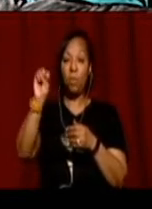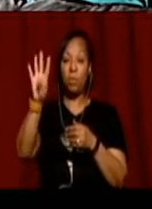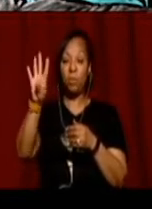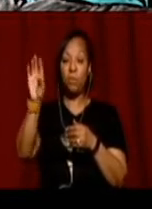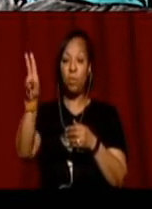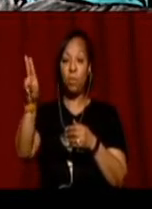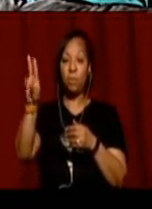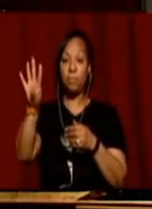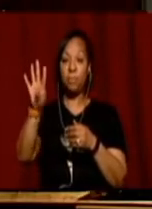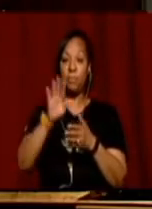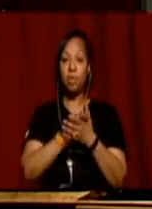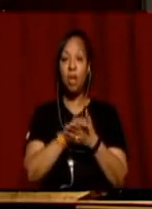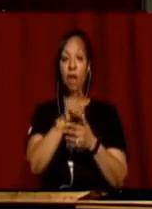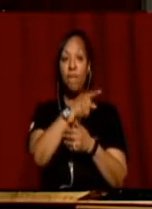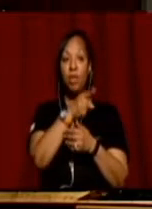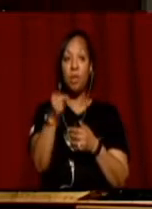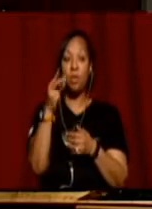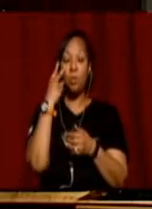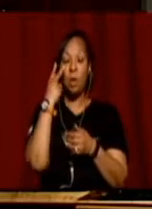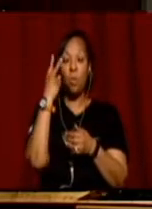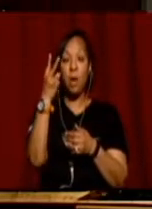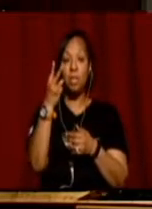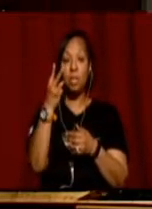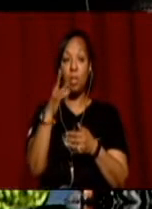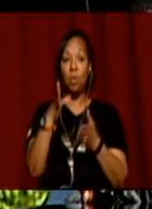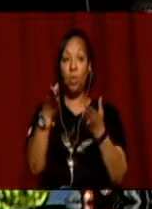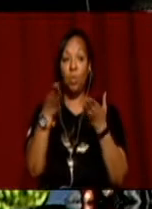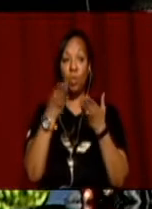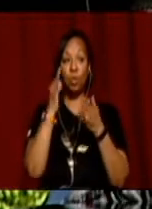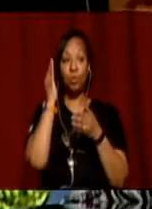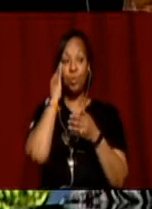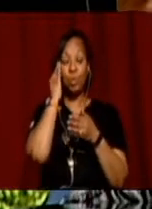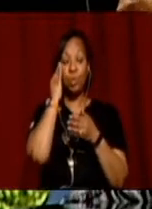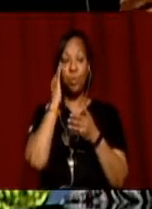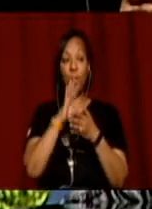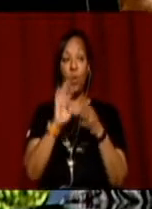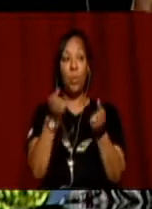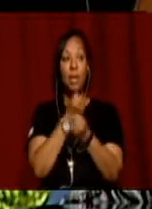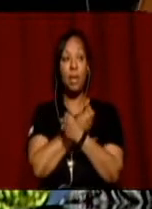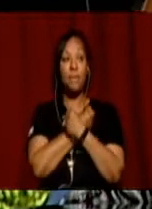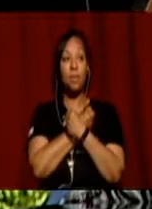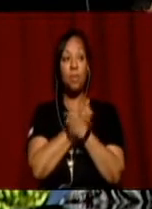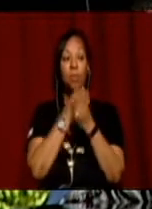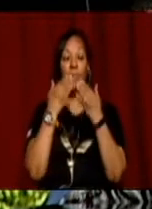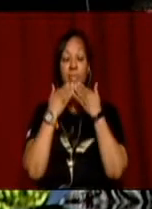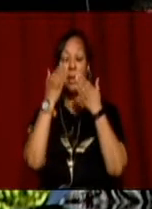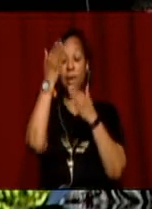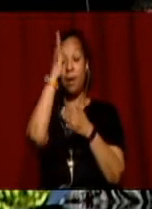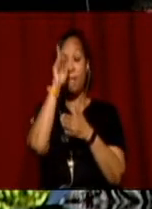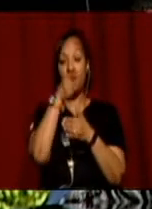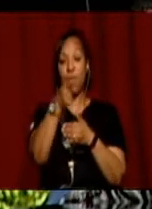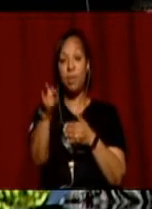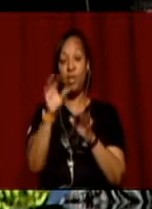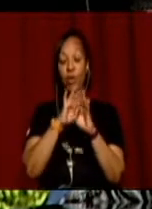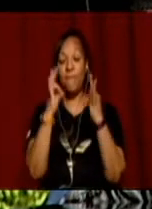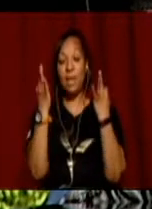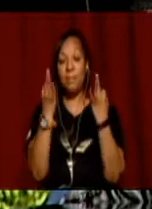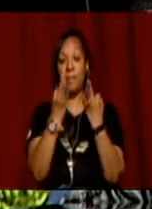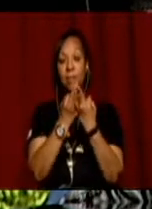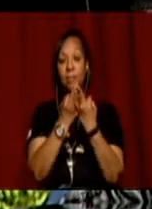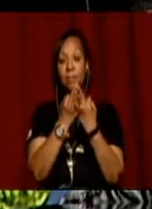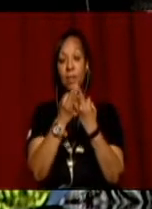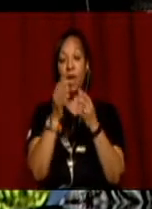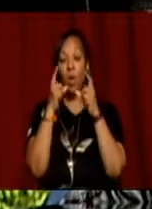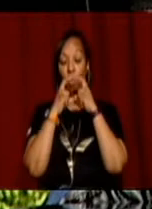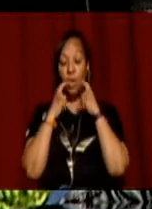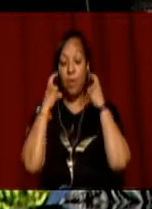877-424-4534. All right, those of you who are watching tonight, we want you to know that we love you. We thank God for you and your family. Wear